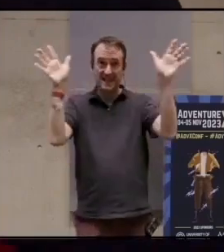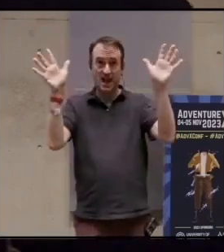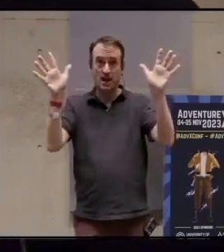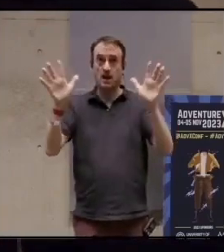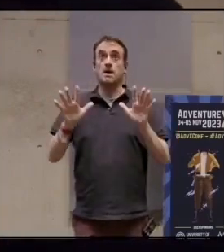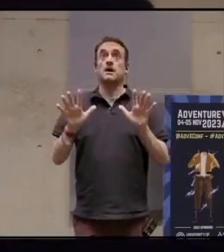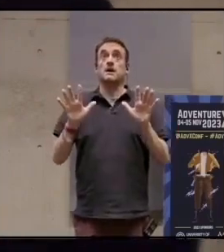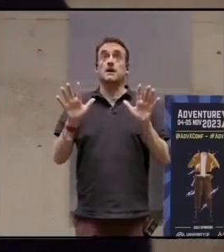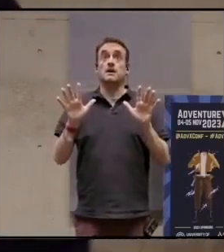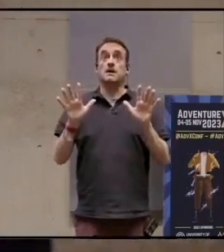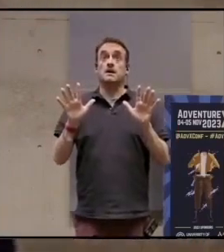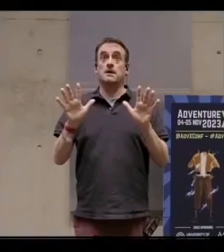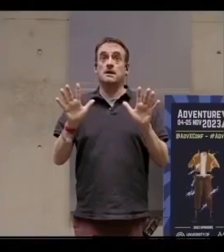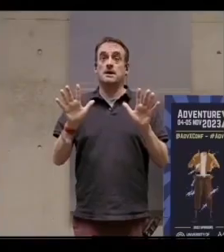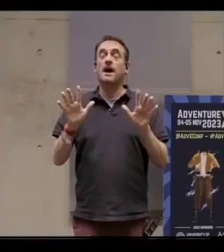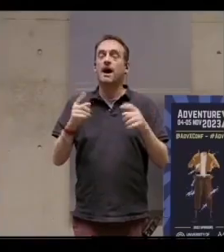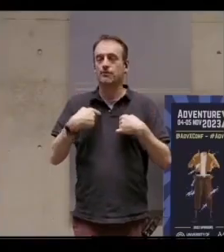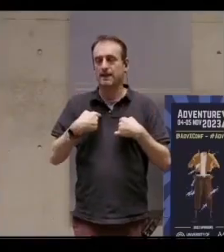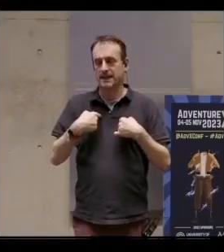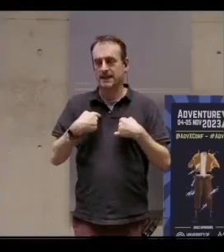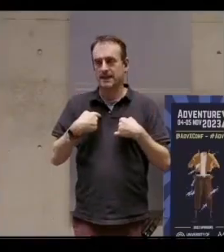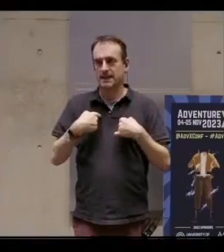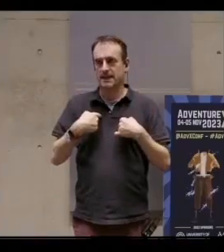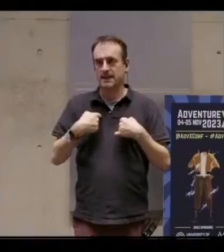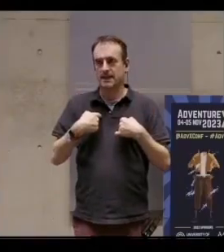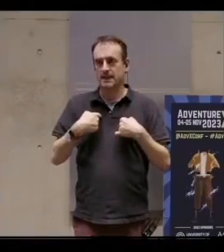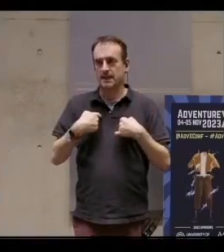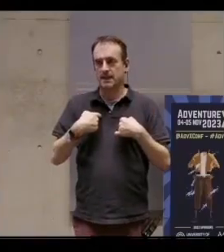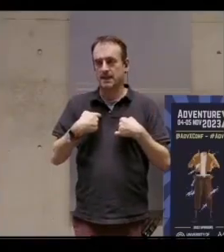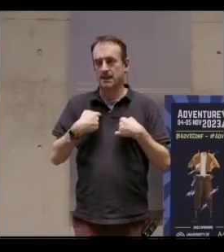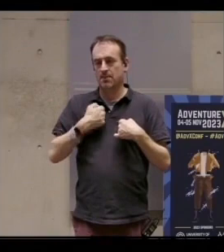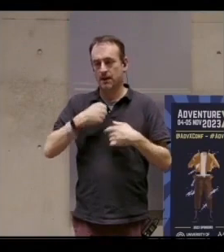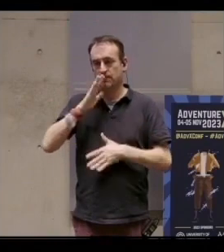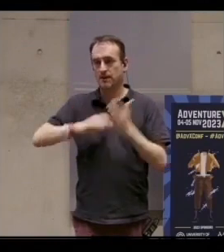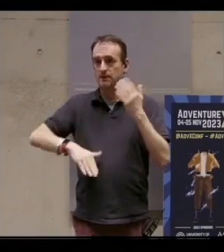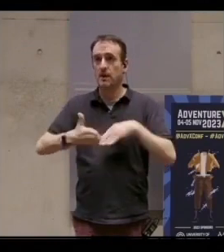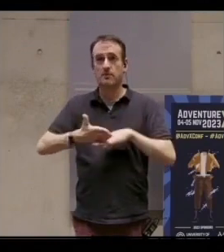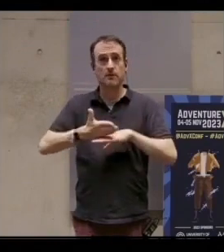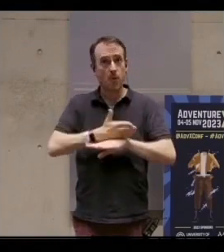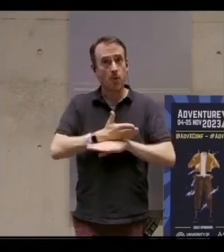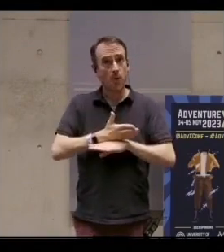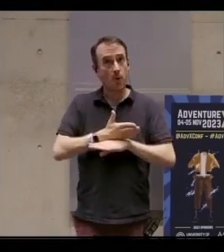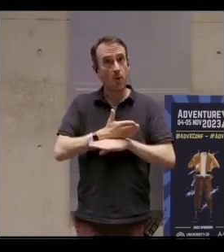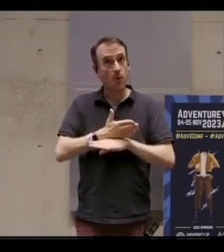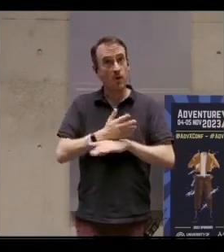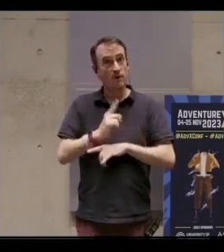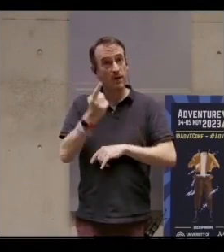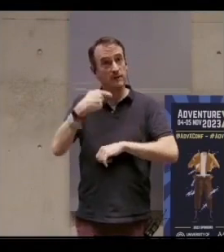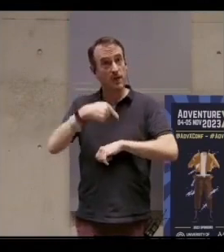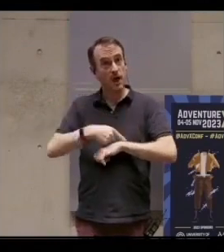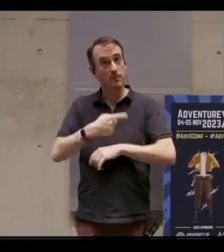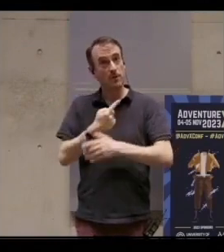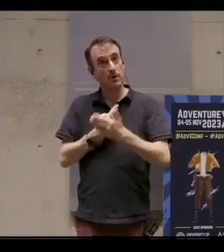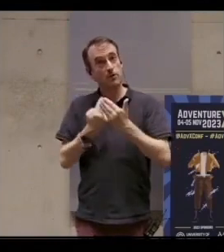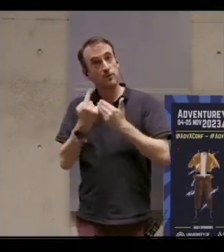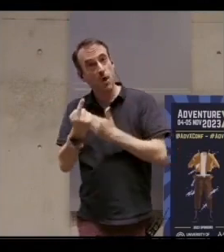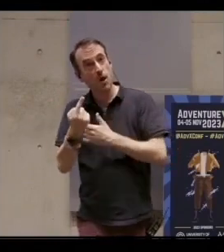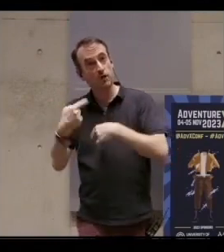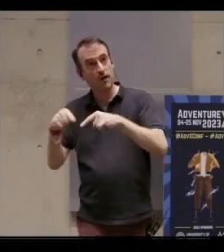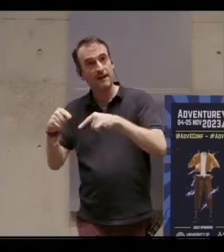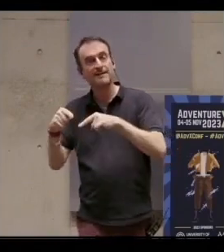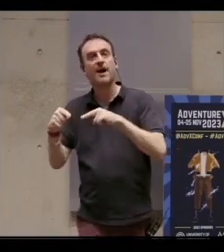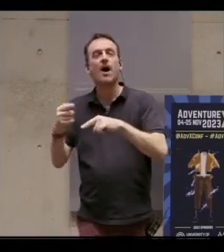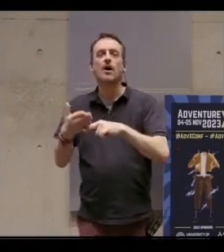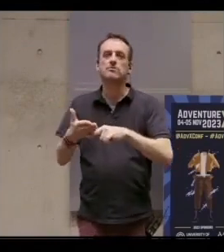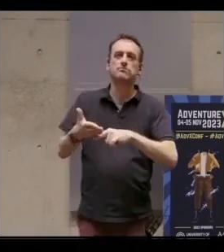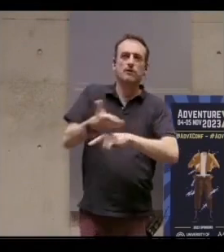me. I was really lucky. Before I had to solo direct a session, I had a lot of warning, I had a lot of prep